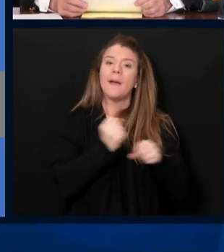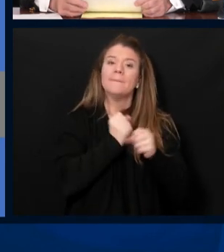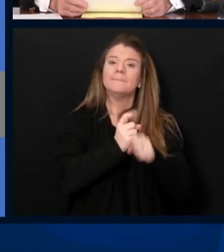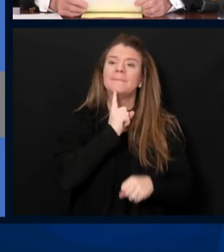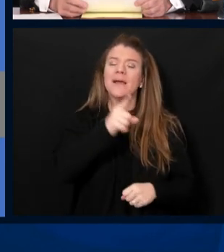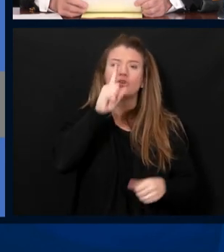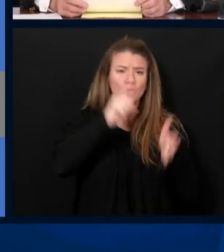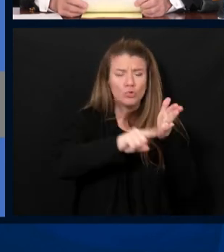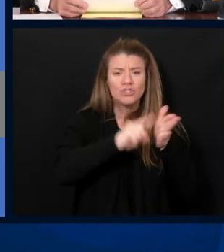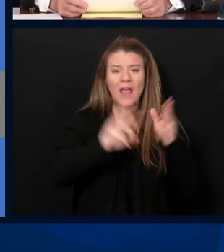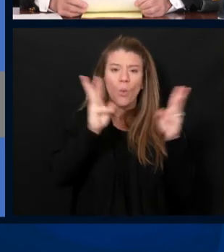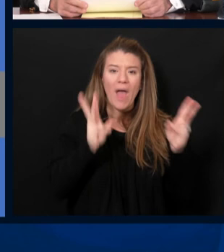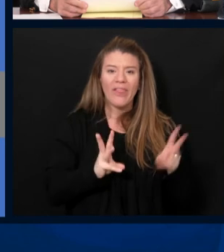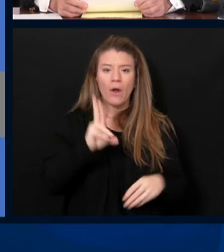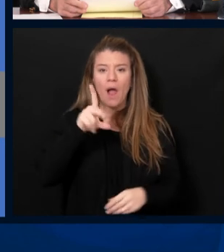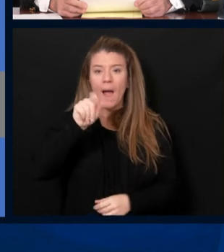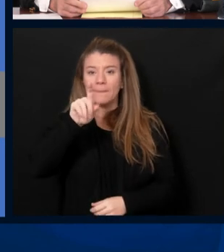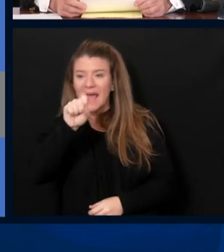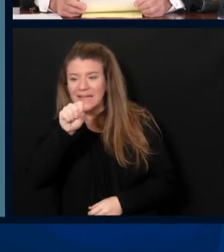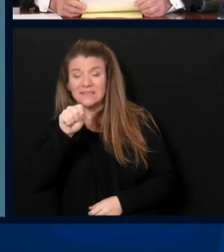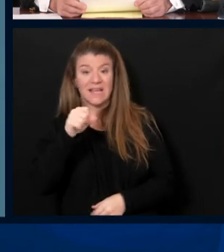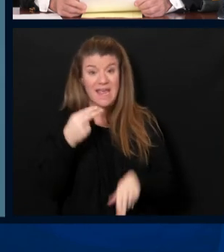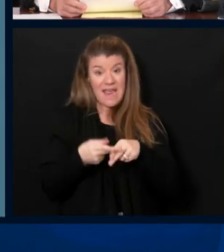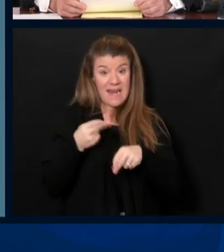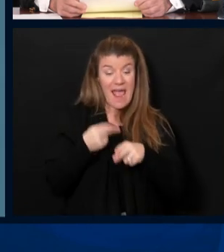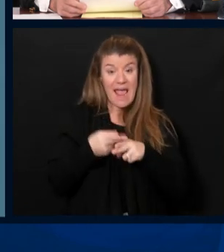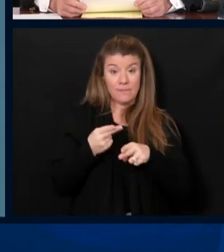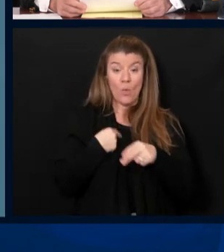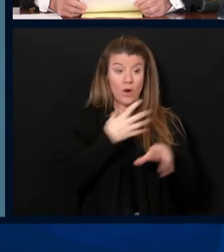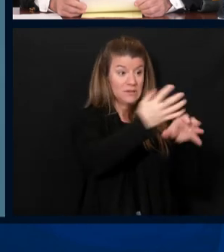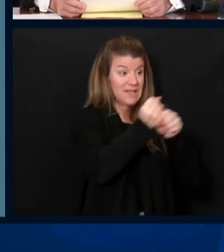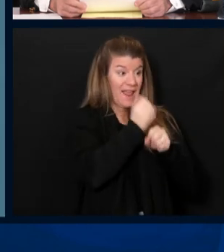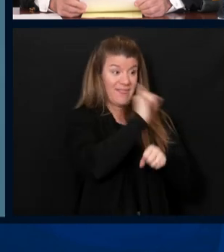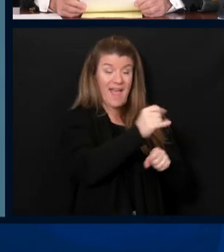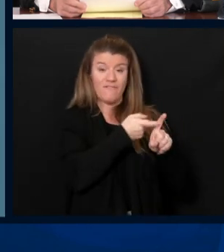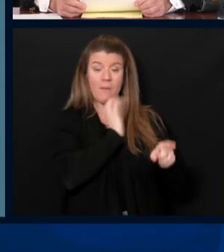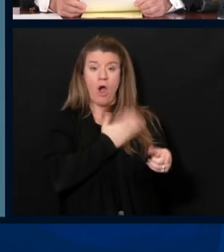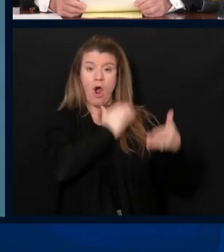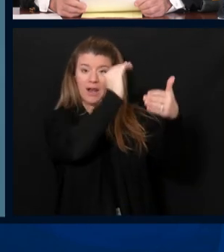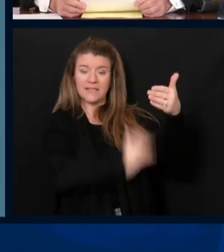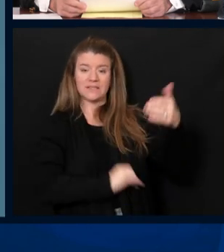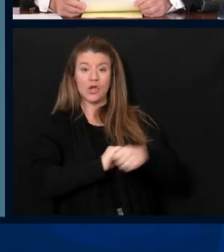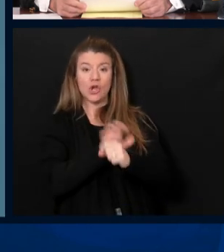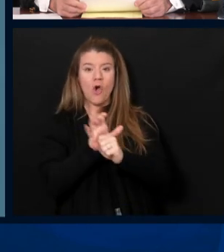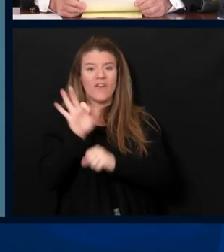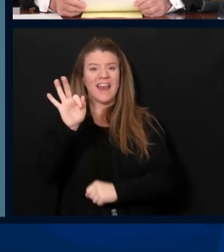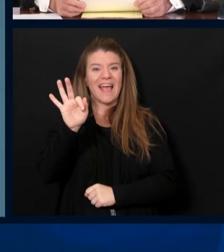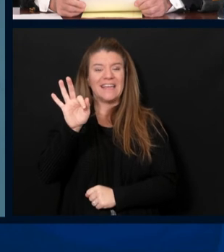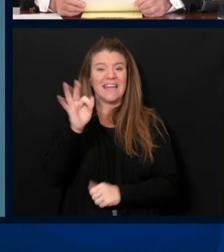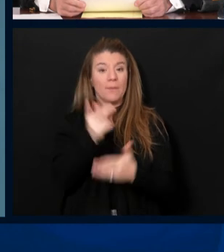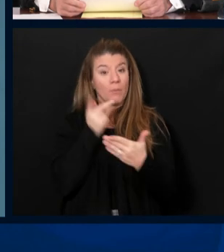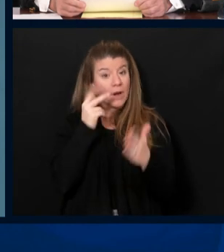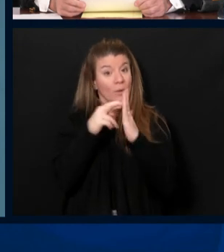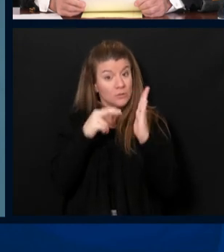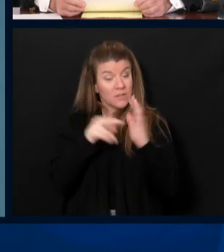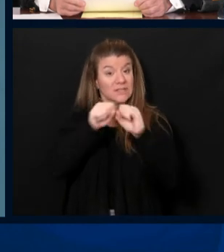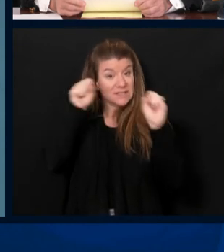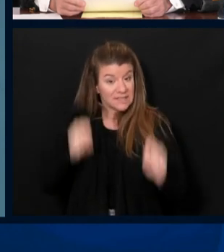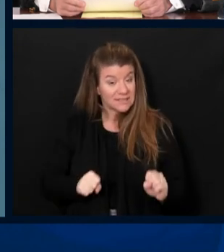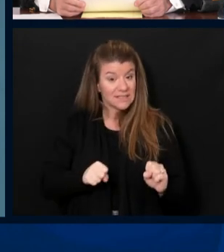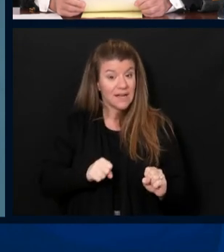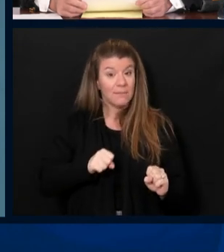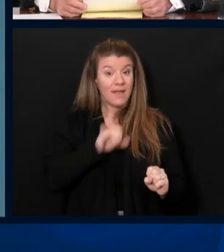check weather updates. Names are being pulled from the West Virginia, COVID-19 vaccine registration system to fill